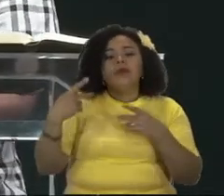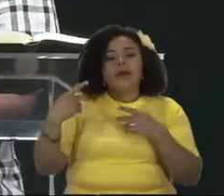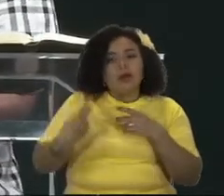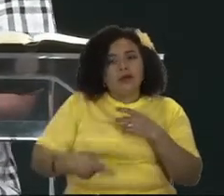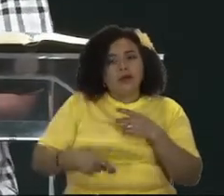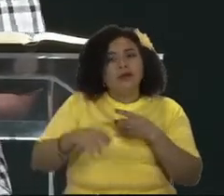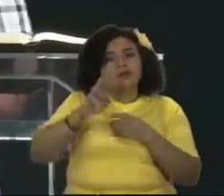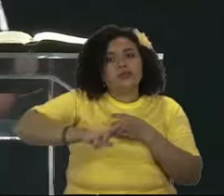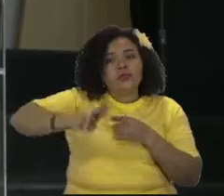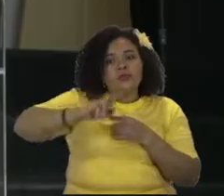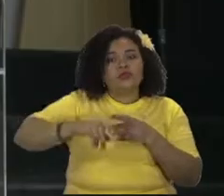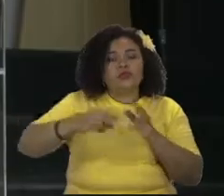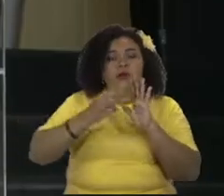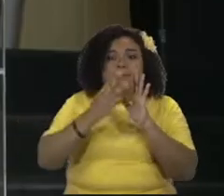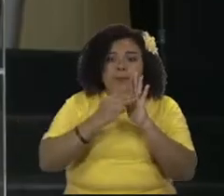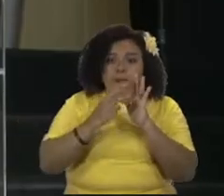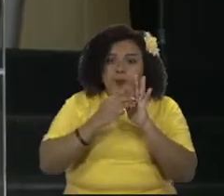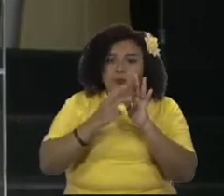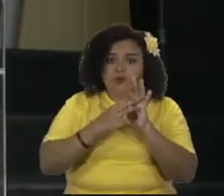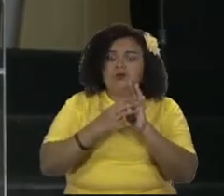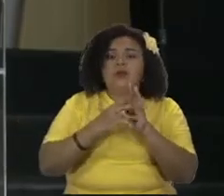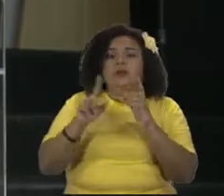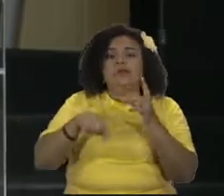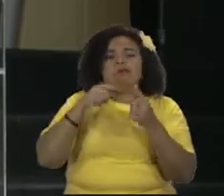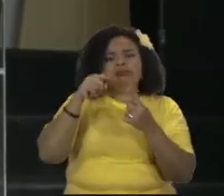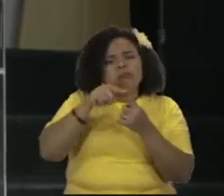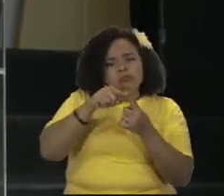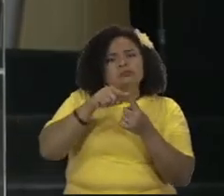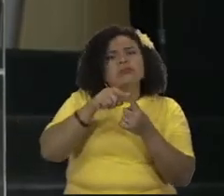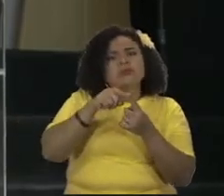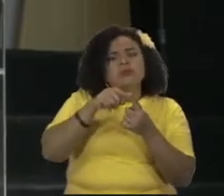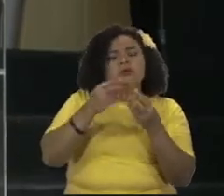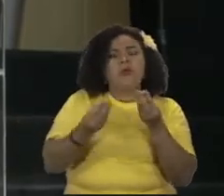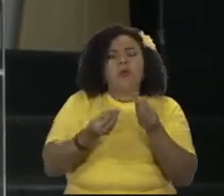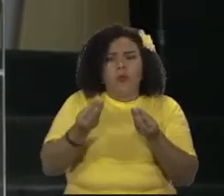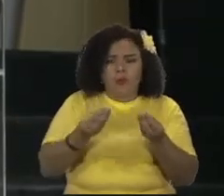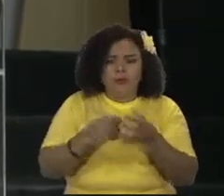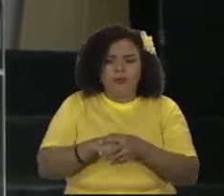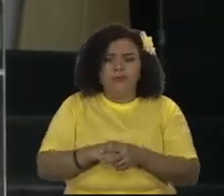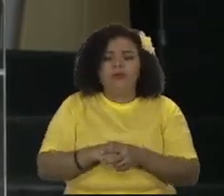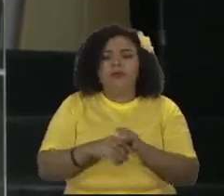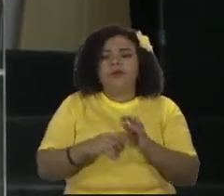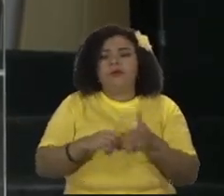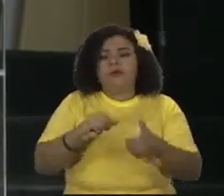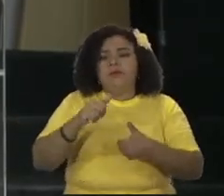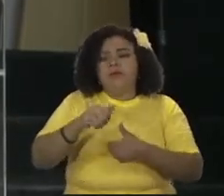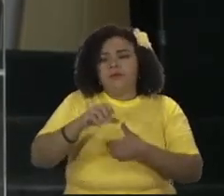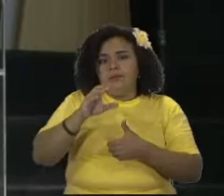that we use interesting methodologies. On 1 Corinthians